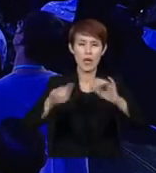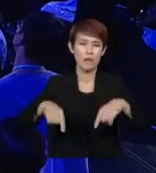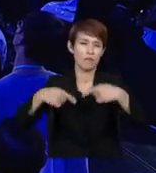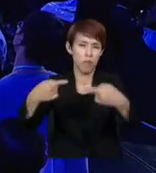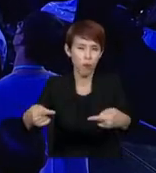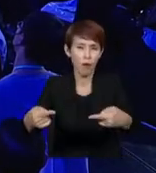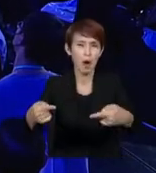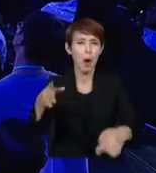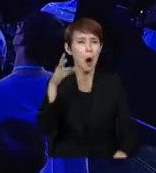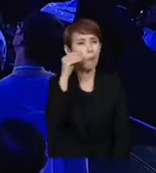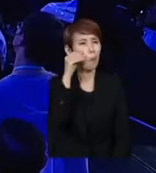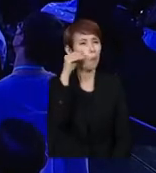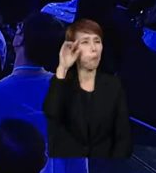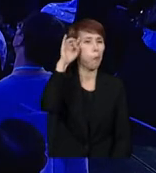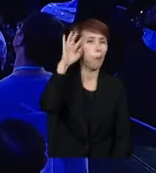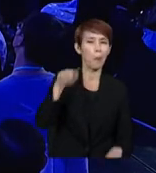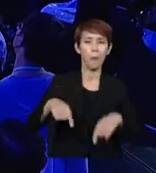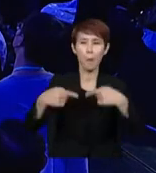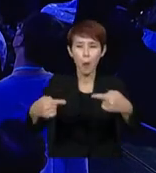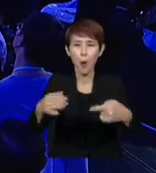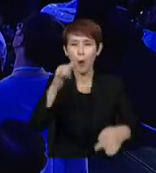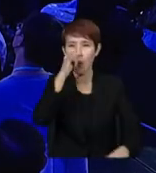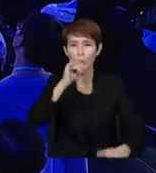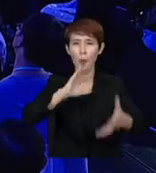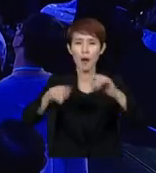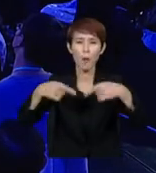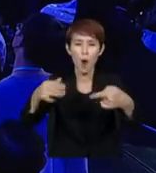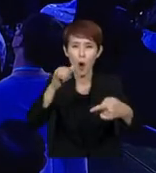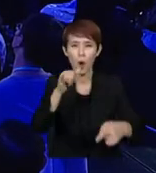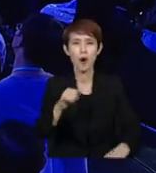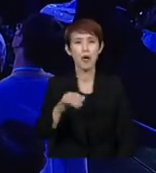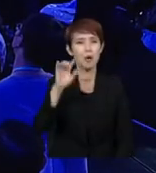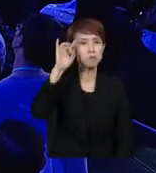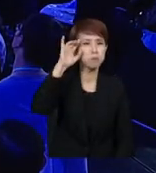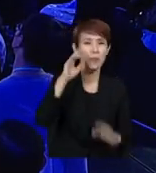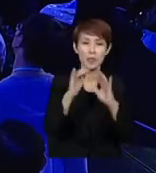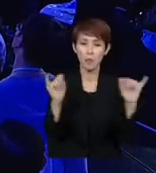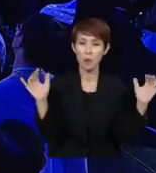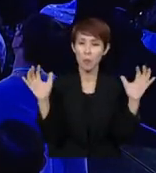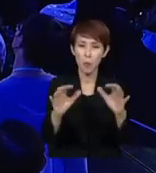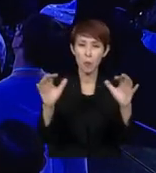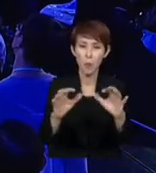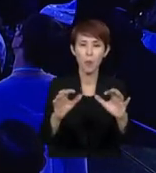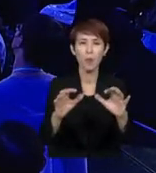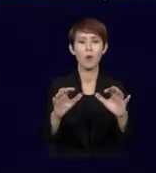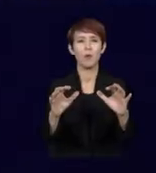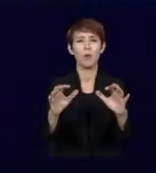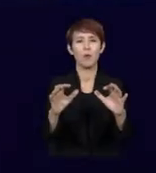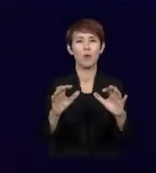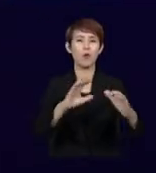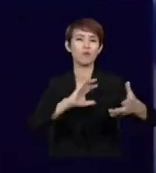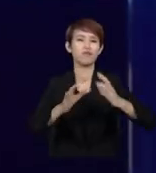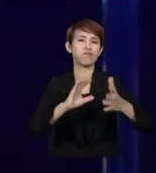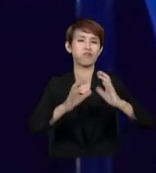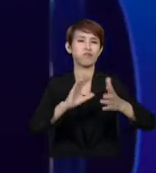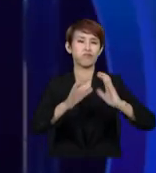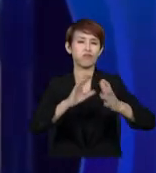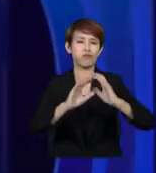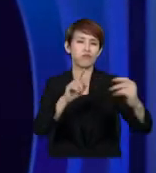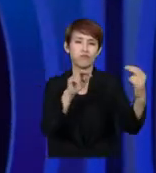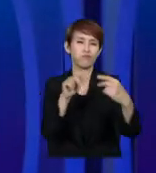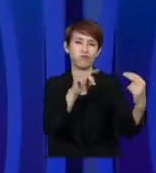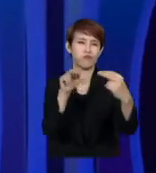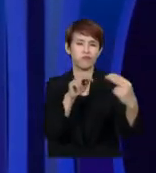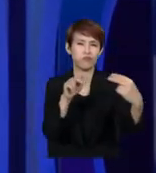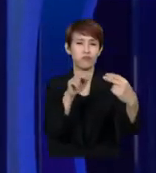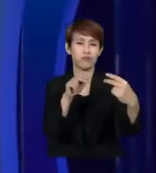to, doesn't have a job to take care of necessarily in the next day, and so on. So usually an educated male is most likely to win that kind of